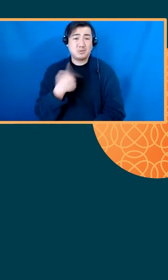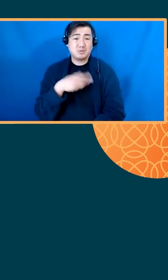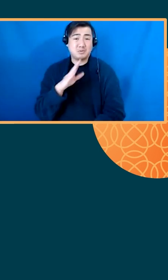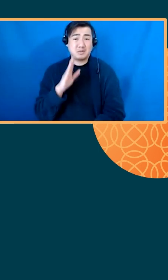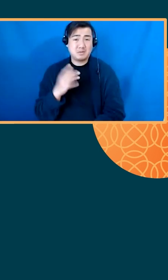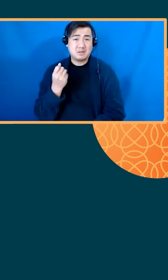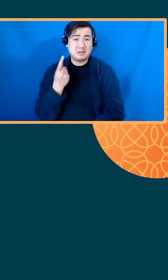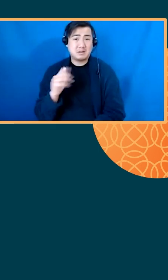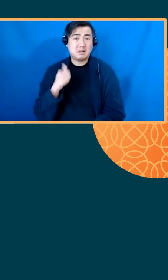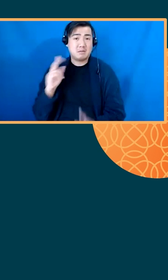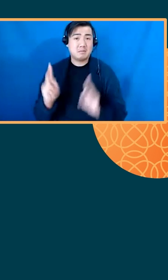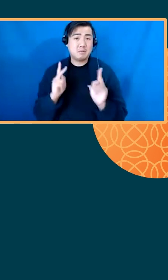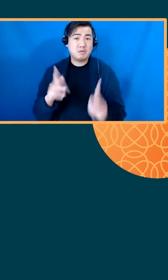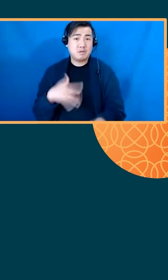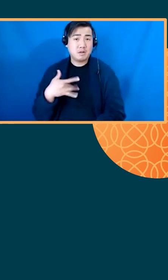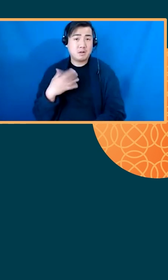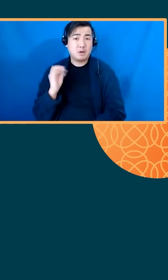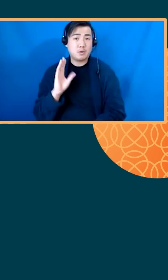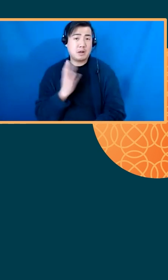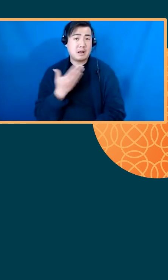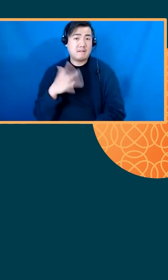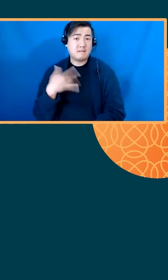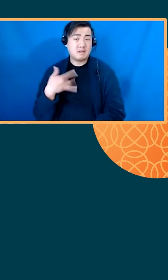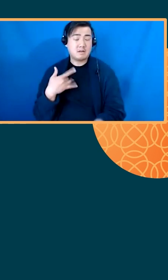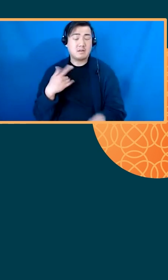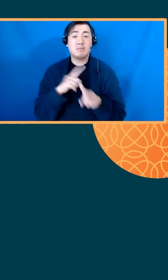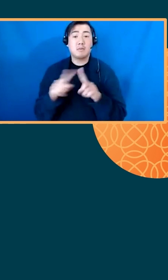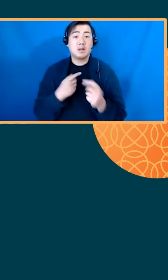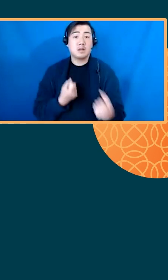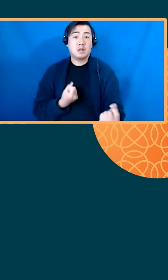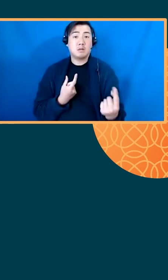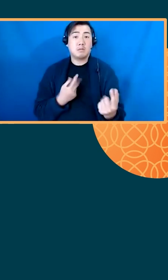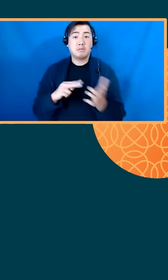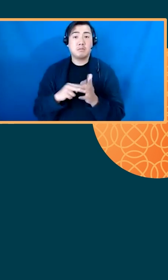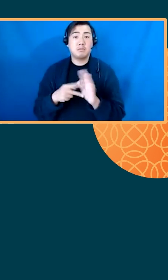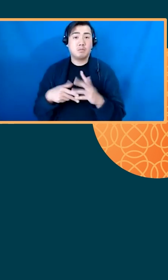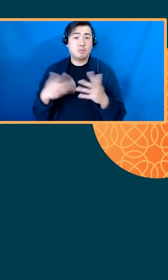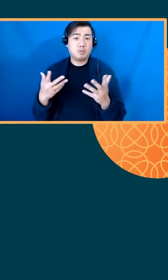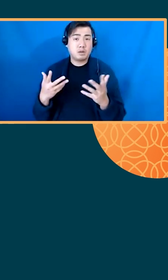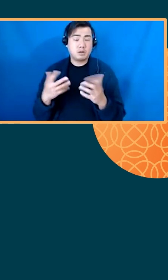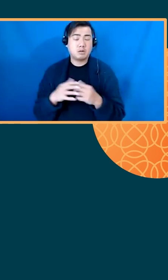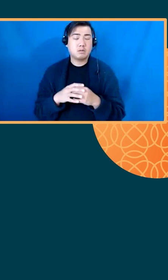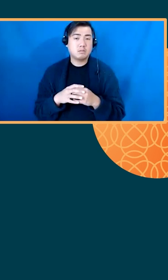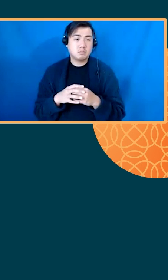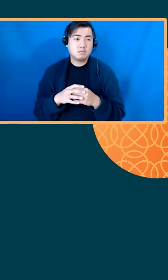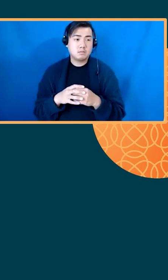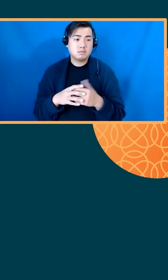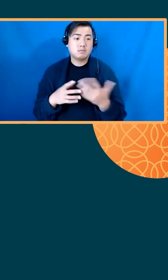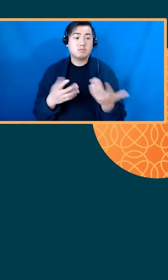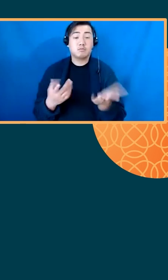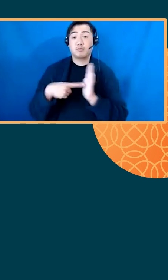right? Yeah, for sure. Right. But what empathy is you realize my